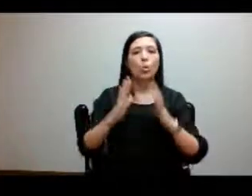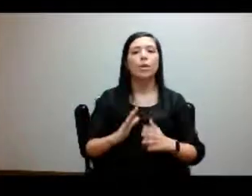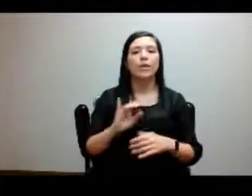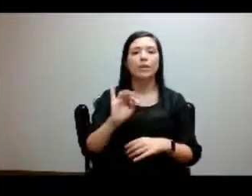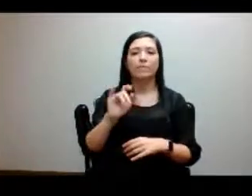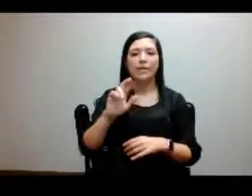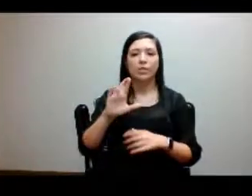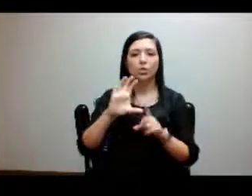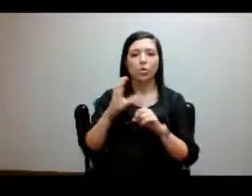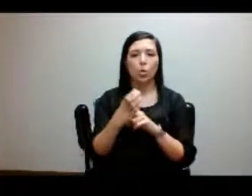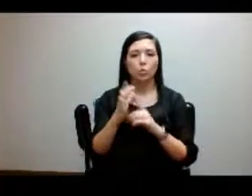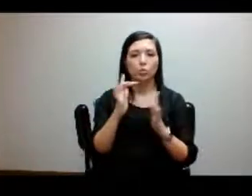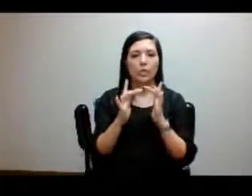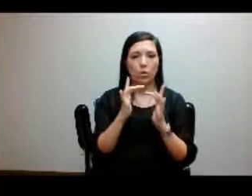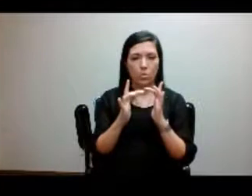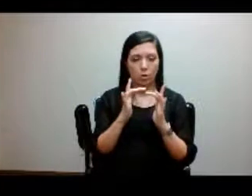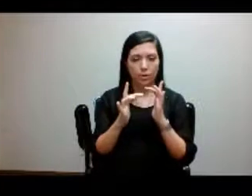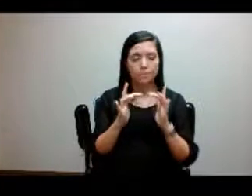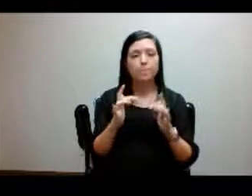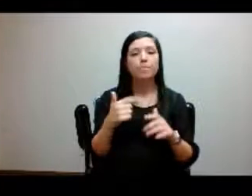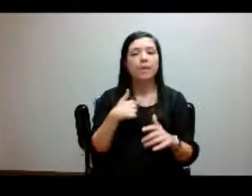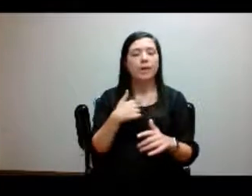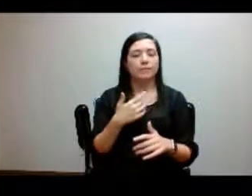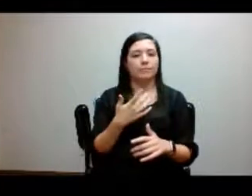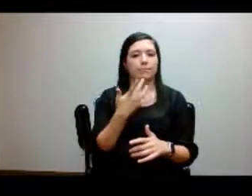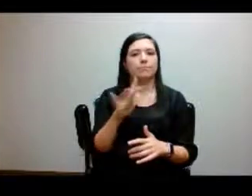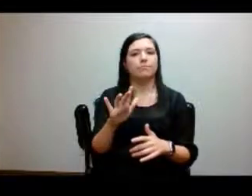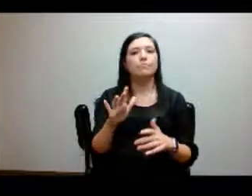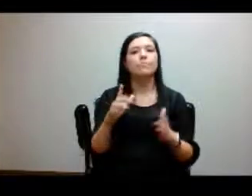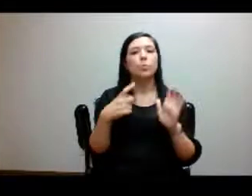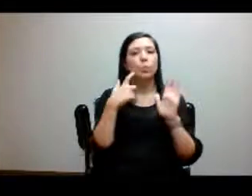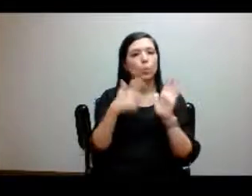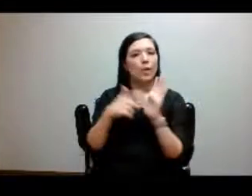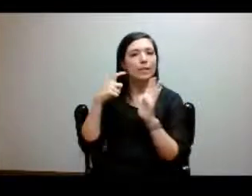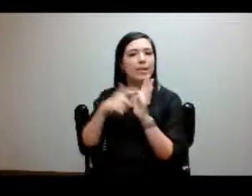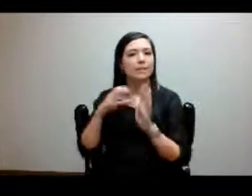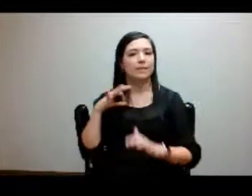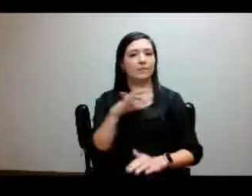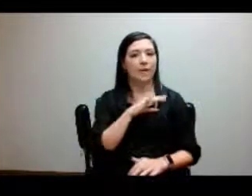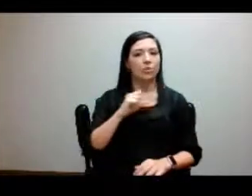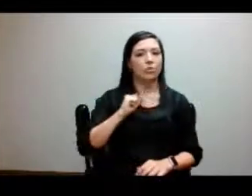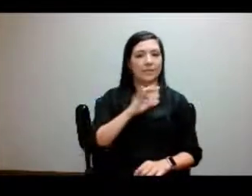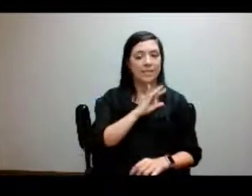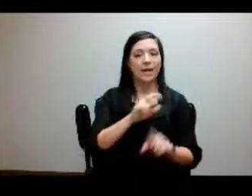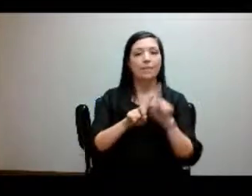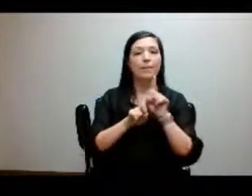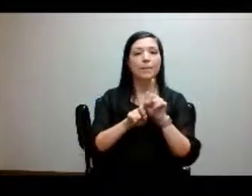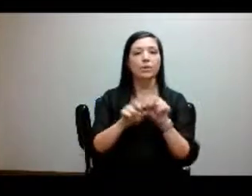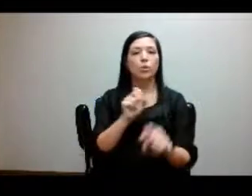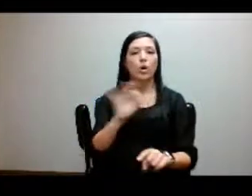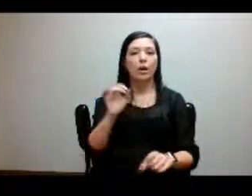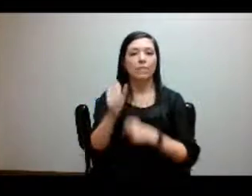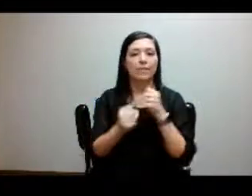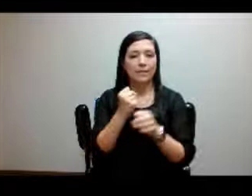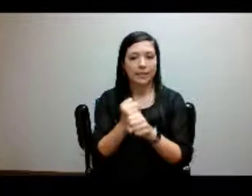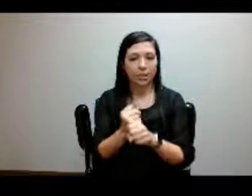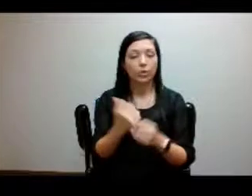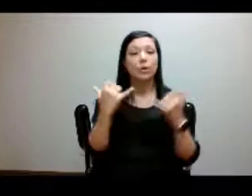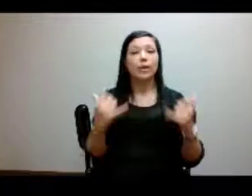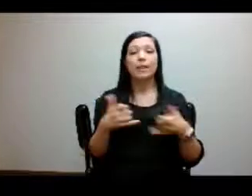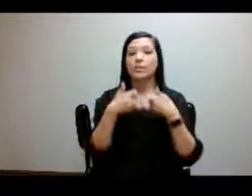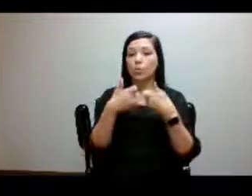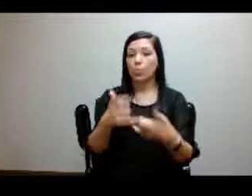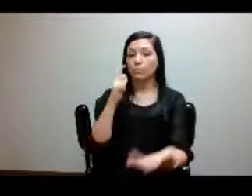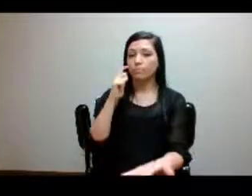pleasure of introducing and recognizing our faculty and staff mentor of the year. This award recognizes